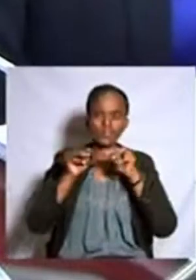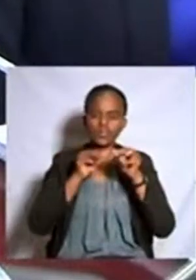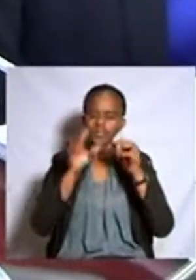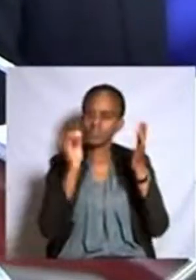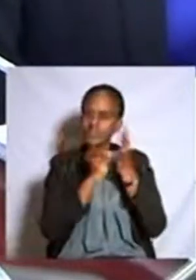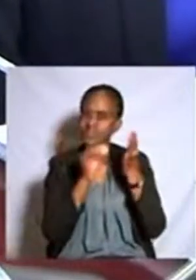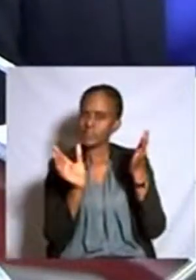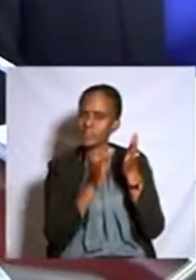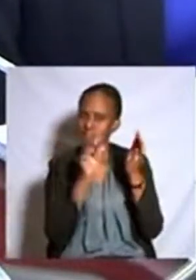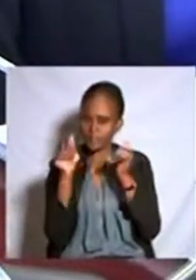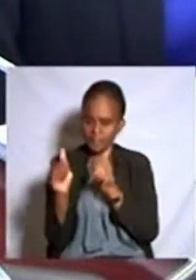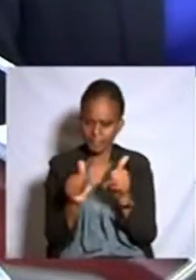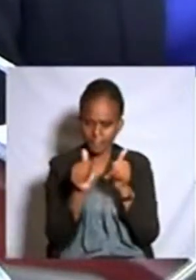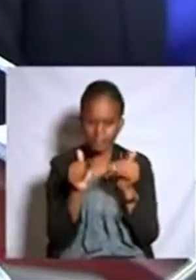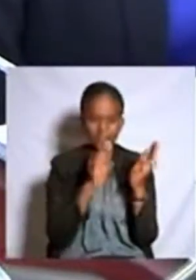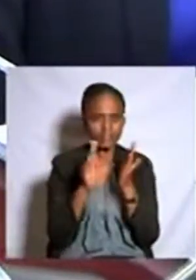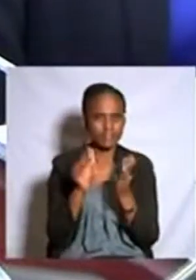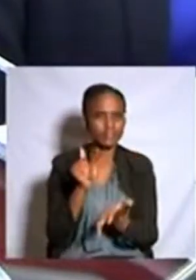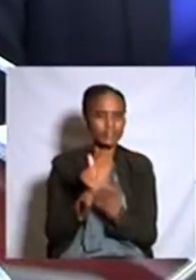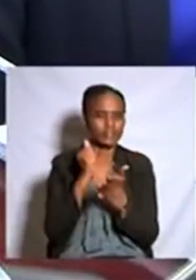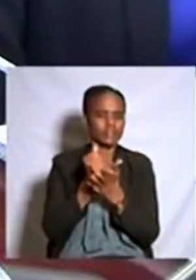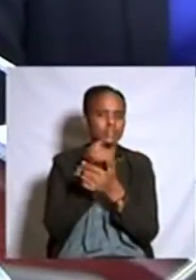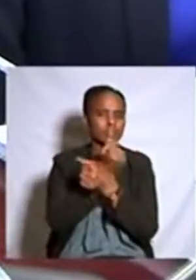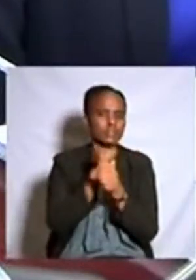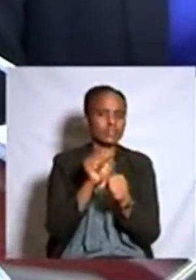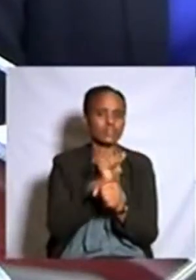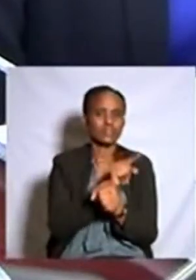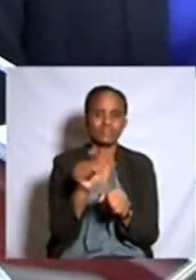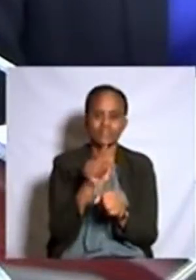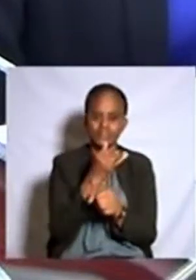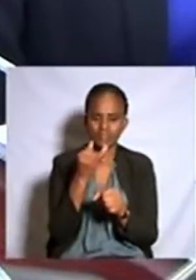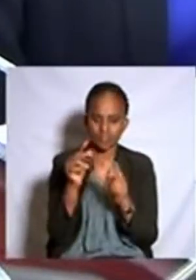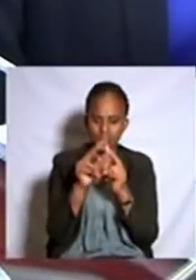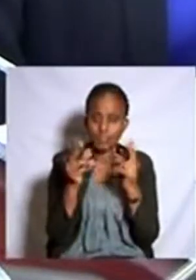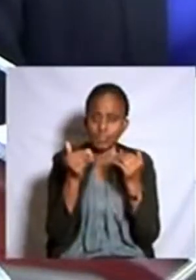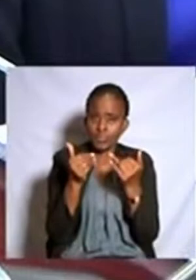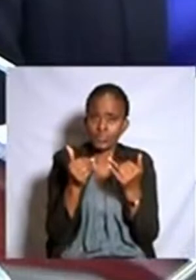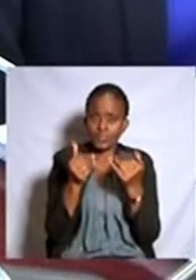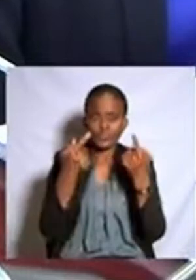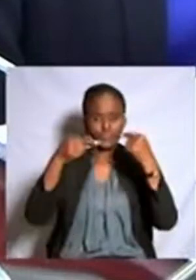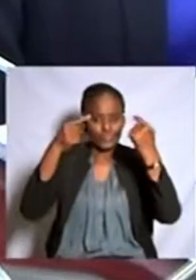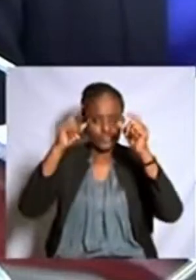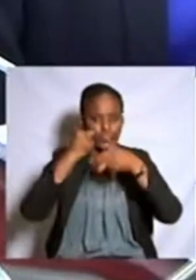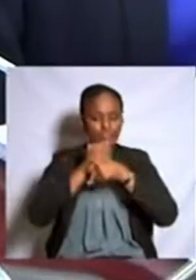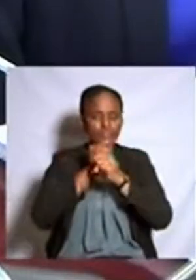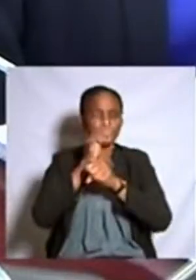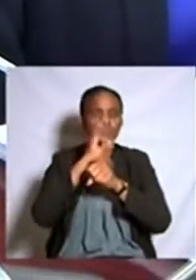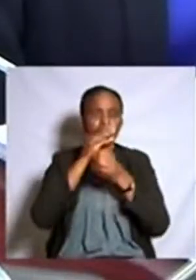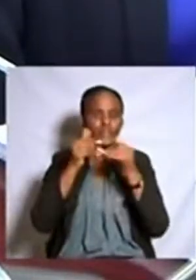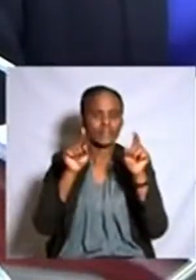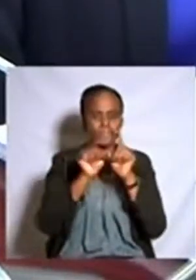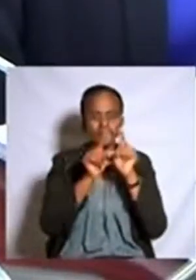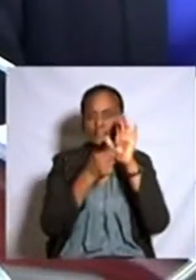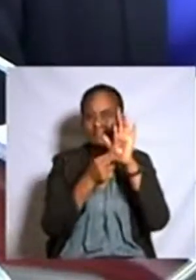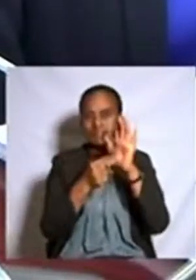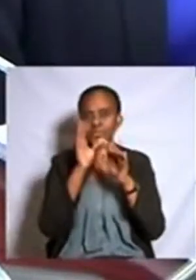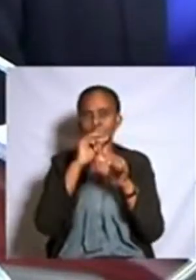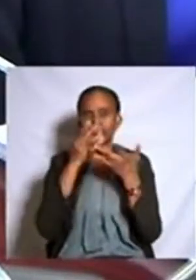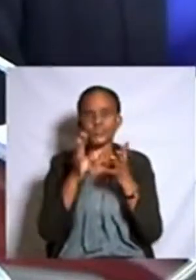an action plan to address the issues, and so far the progress made has been captured